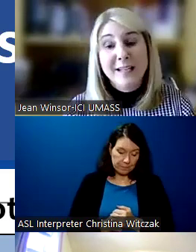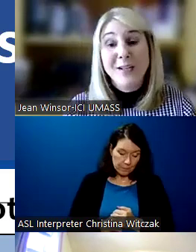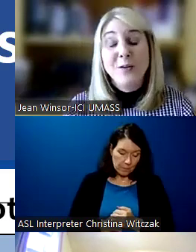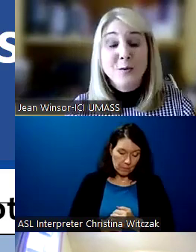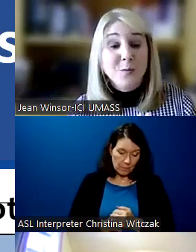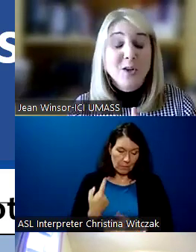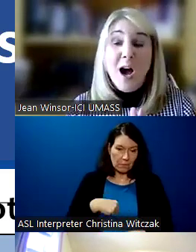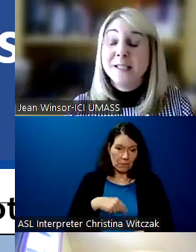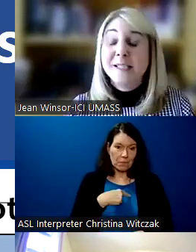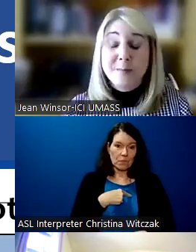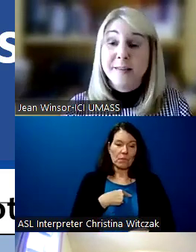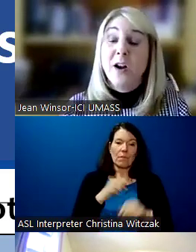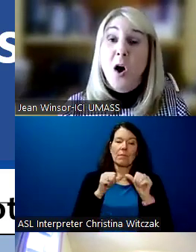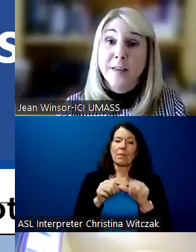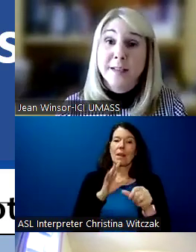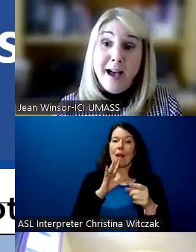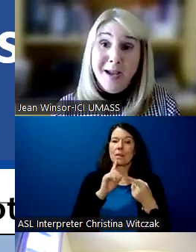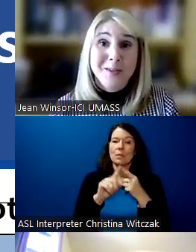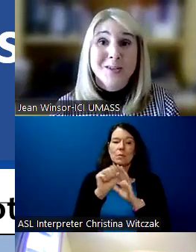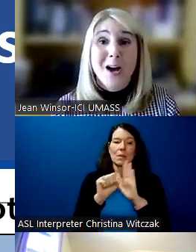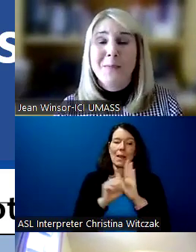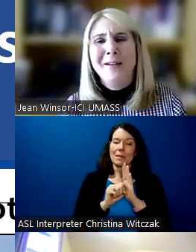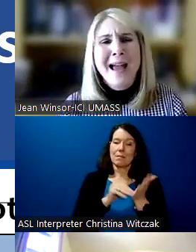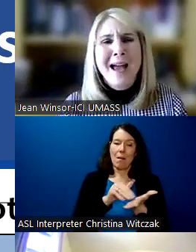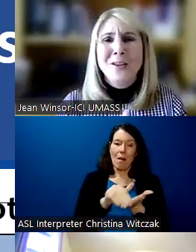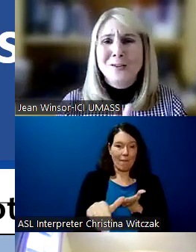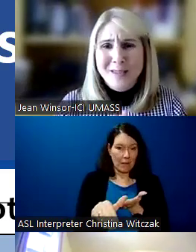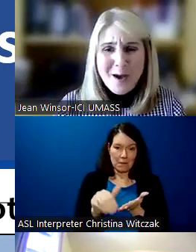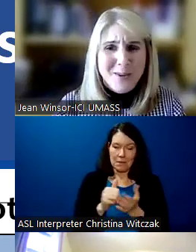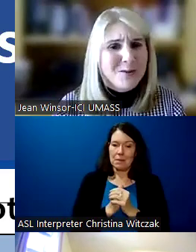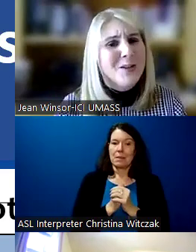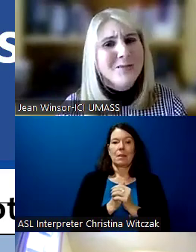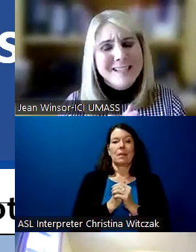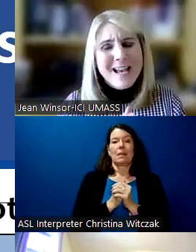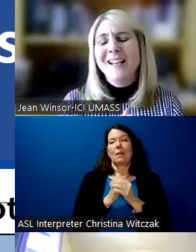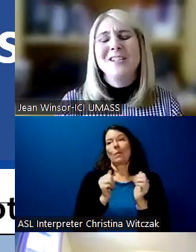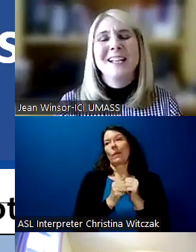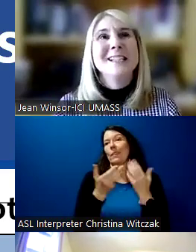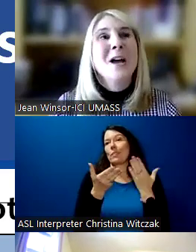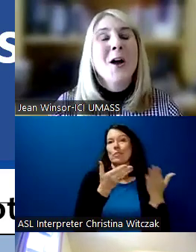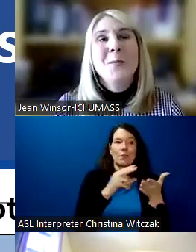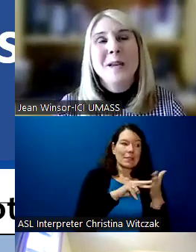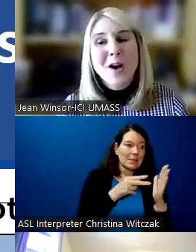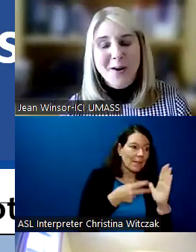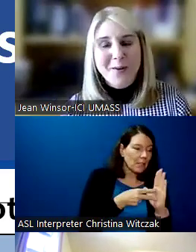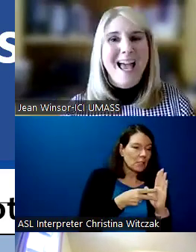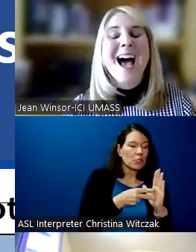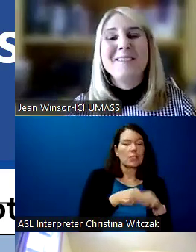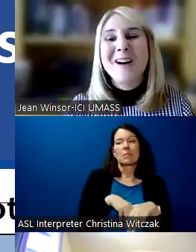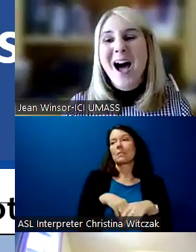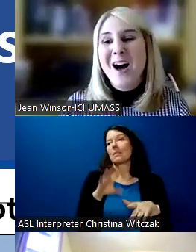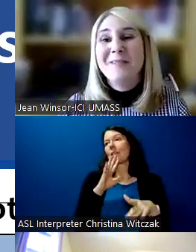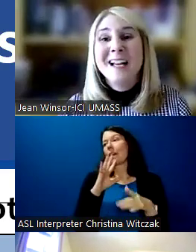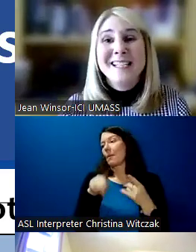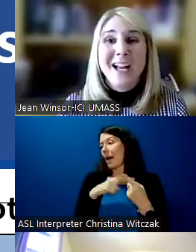We talk with states about that all the time. We talk about with their service definitions. We talk with